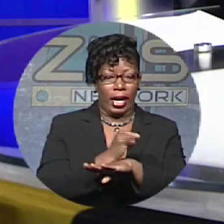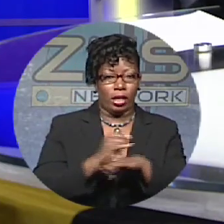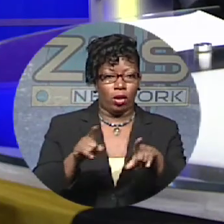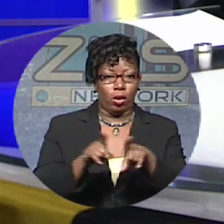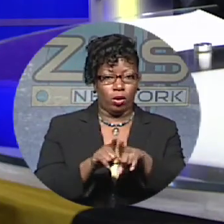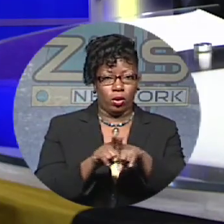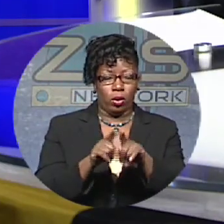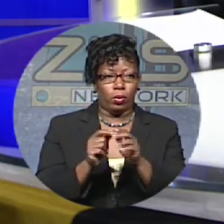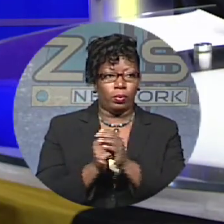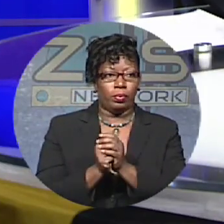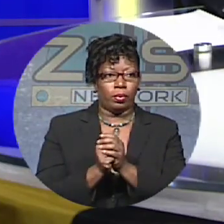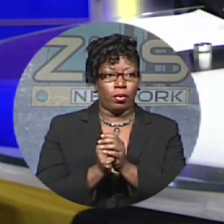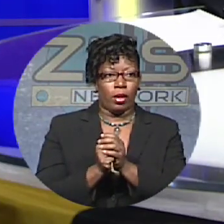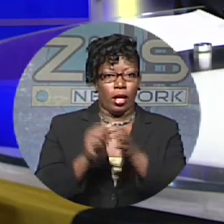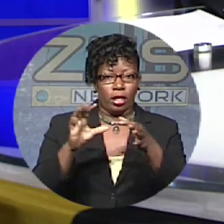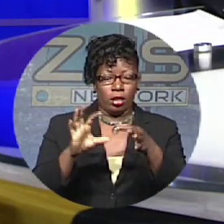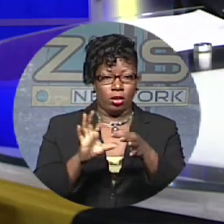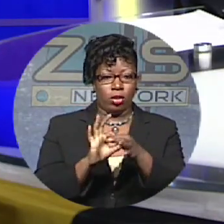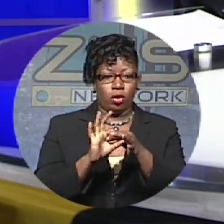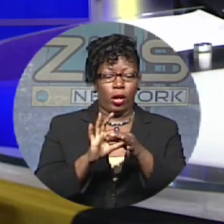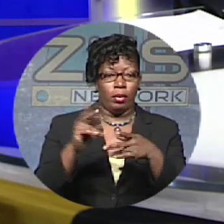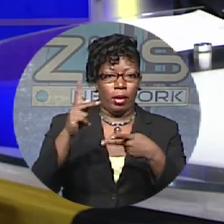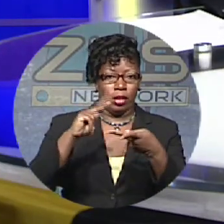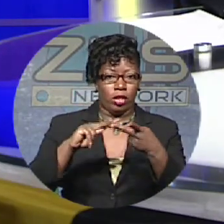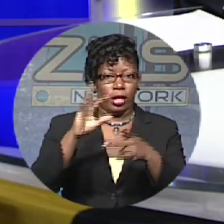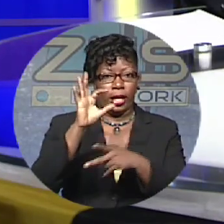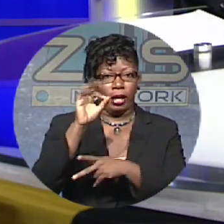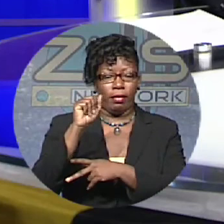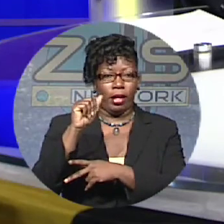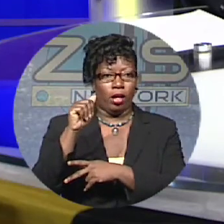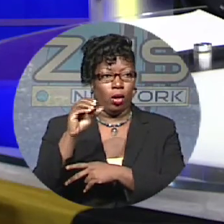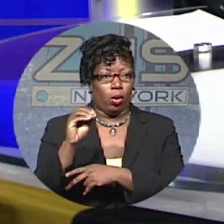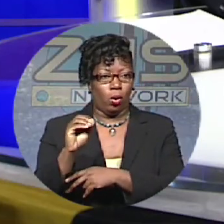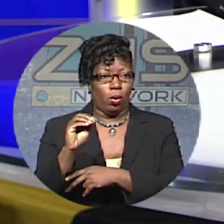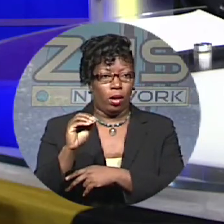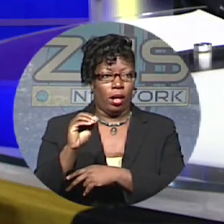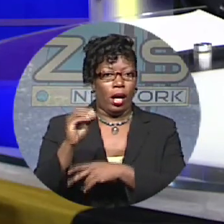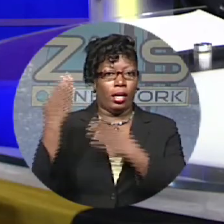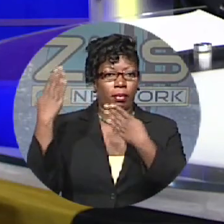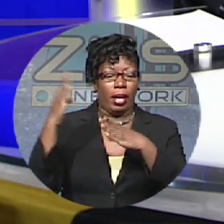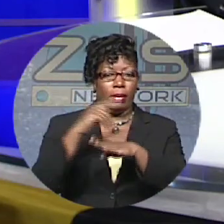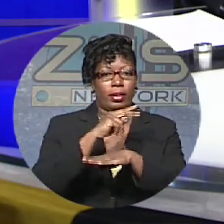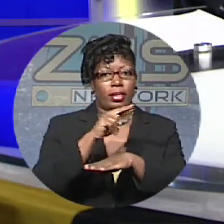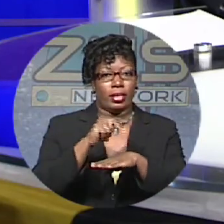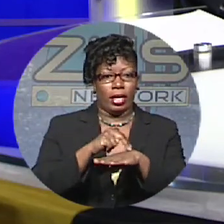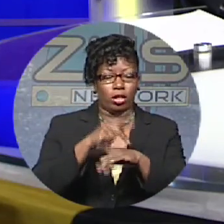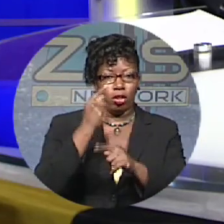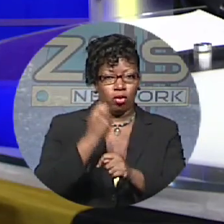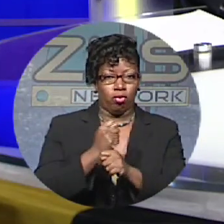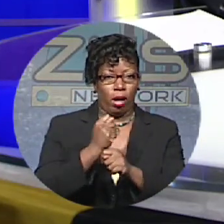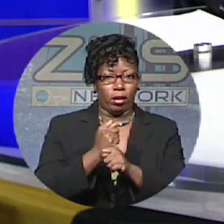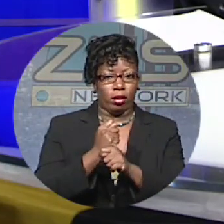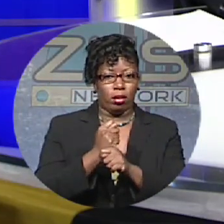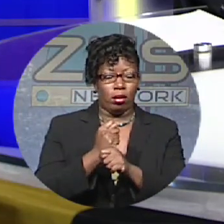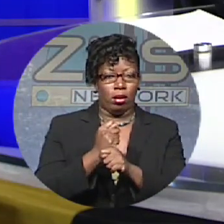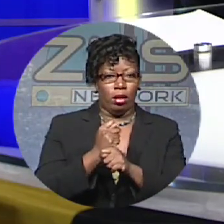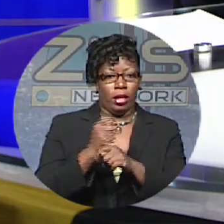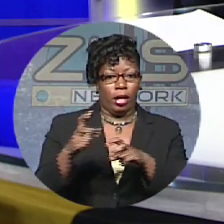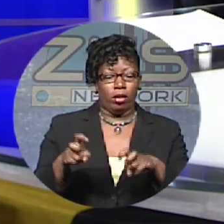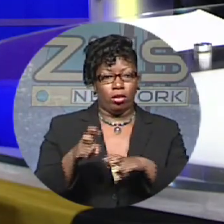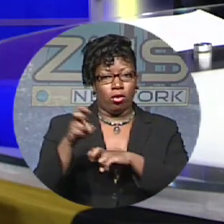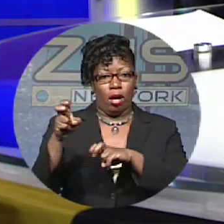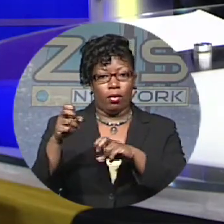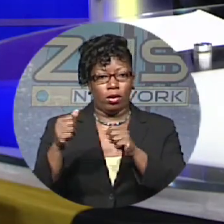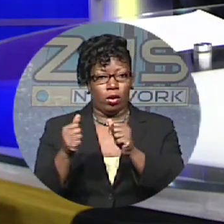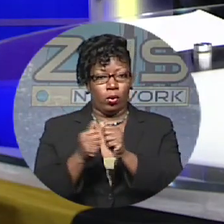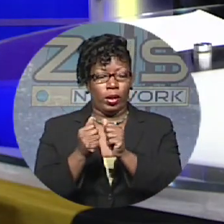is a joint partnership between the Bahamas government, the FAO, and the Bahamas National Trust. Janelle Ferguson traveled with the Minister for the